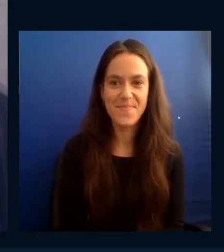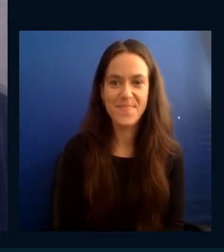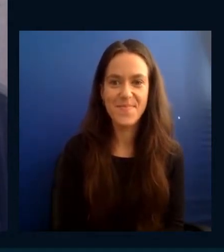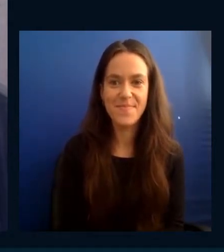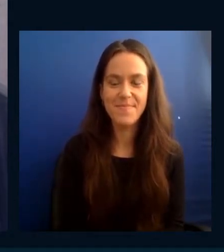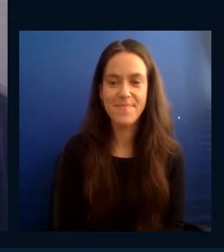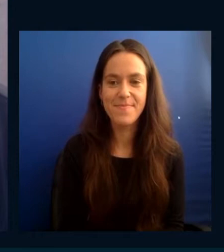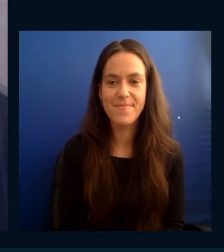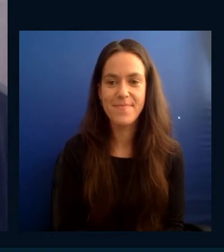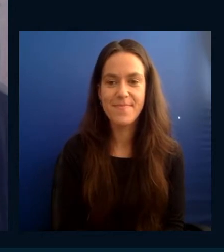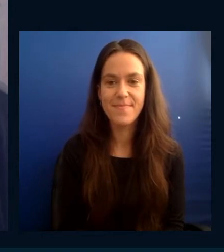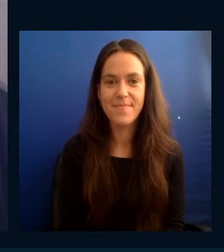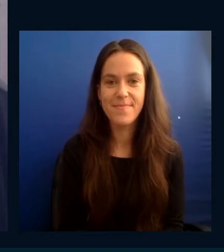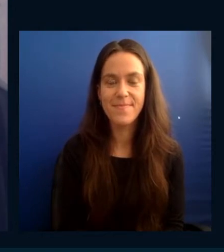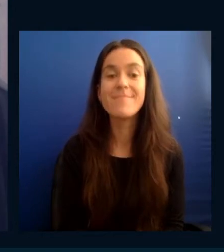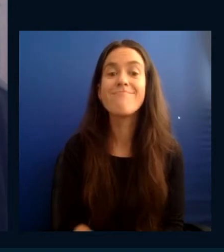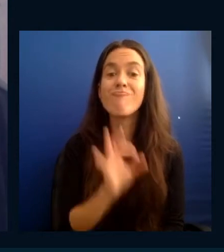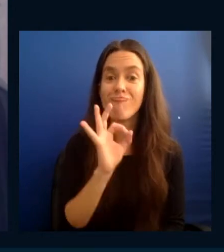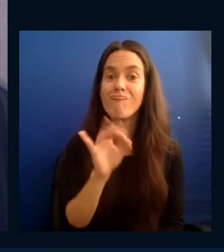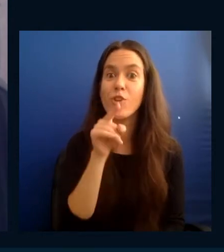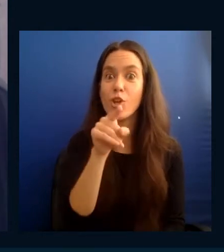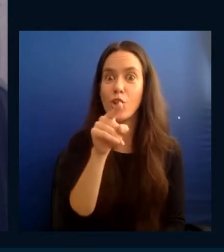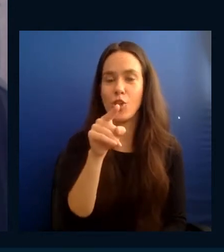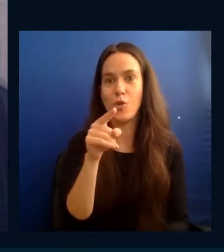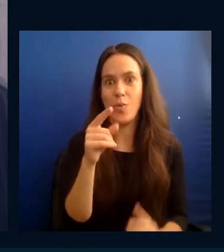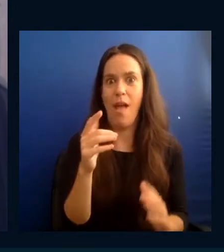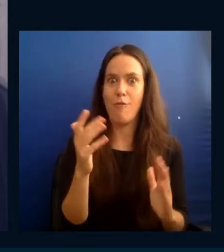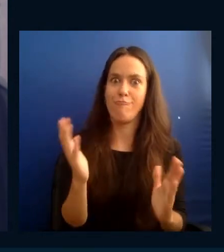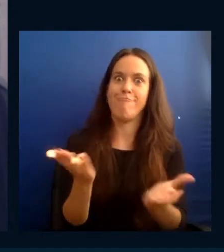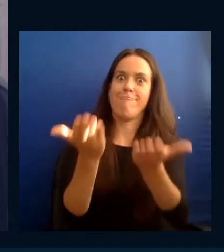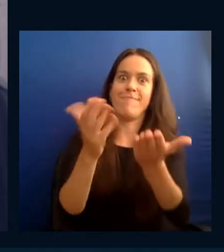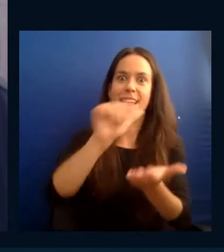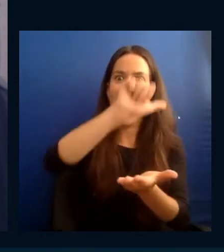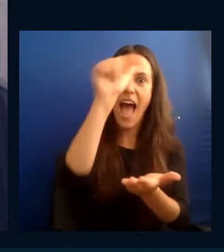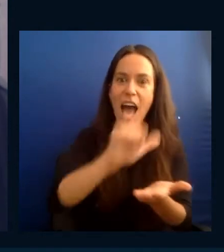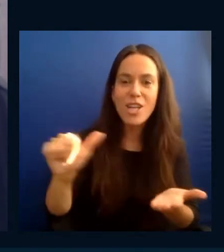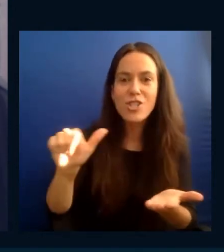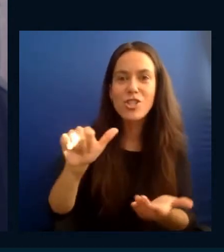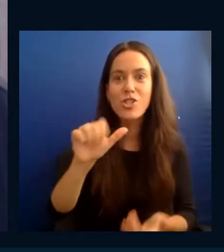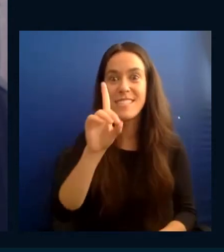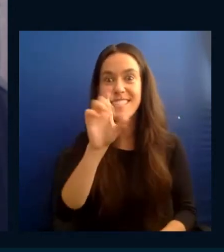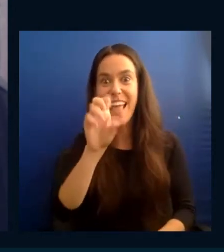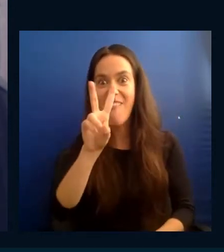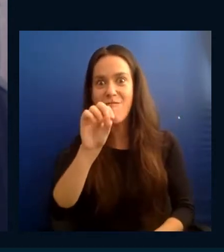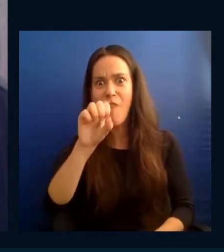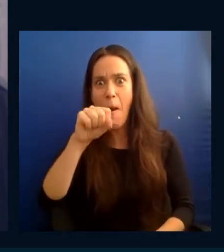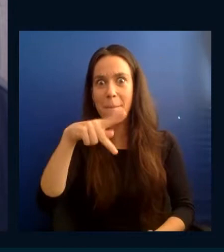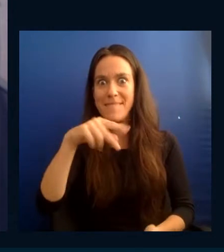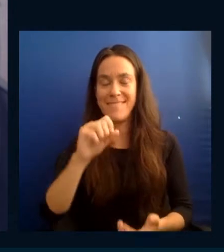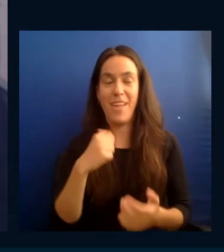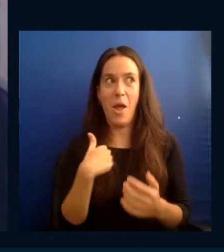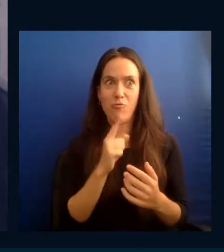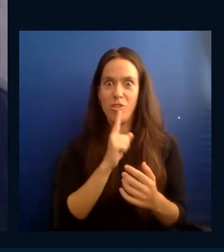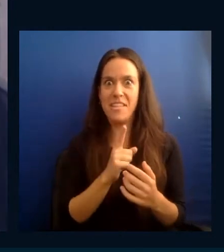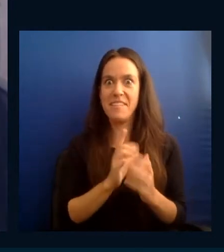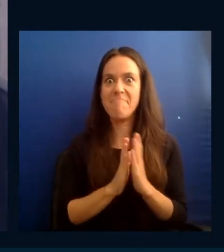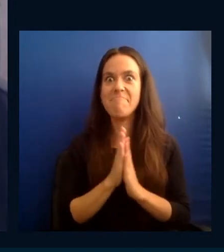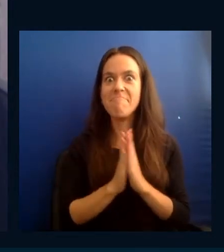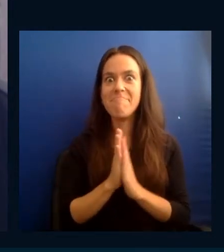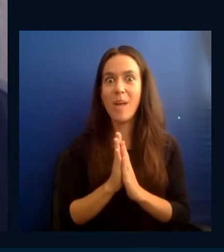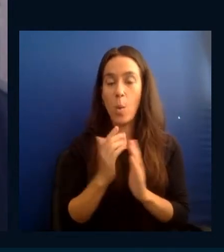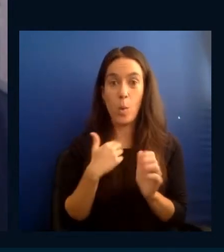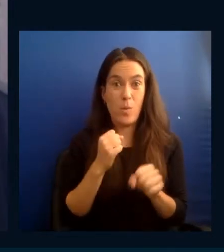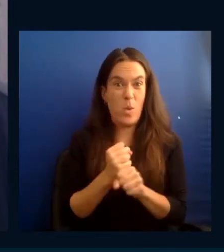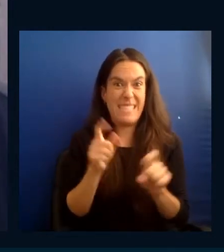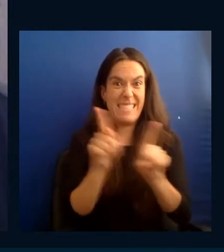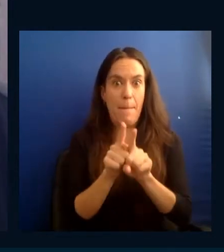about a deep dive session about Azure DevOps, which I'm looking really forward to, because we are also working with the DevOps currently.